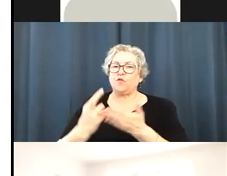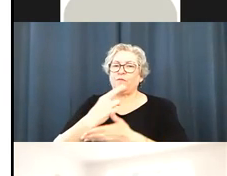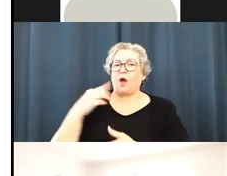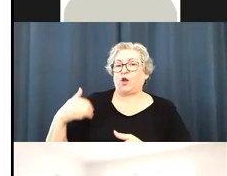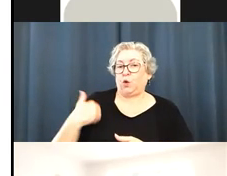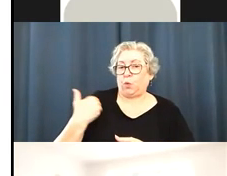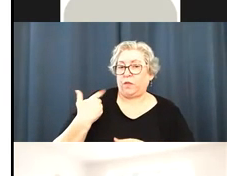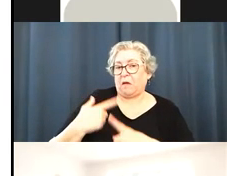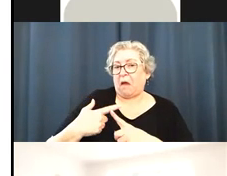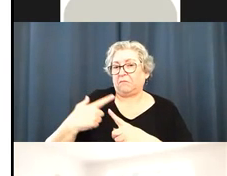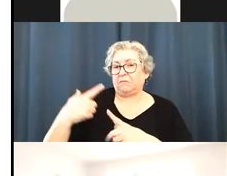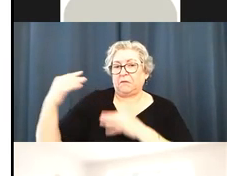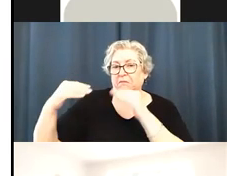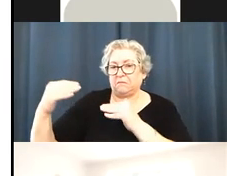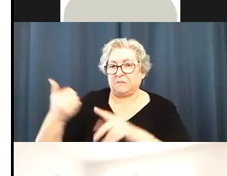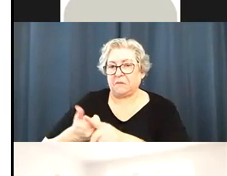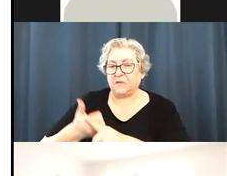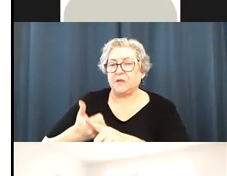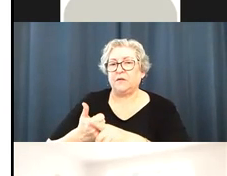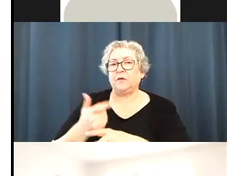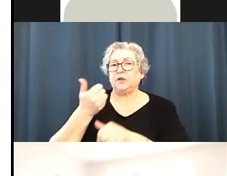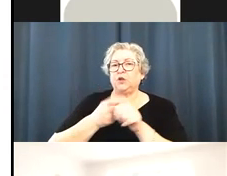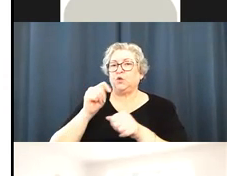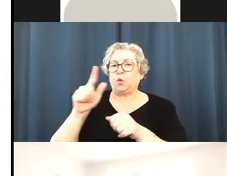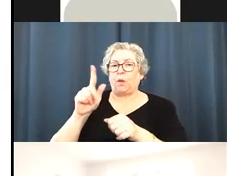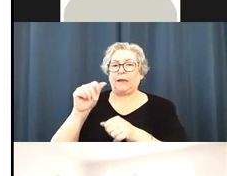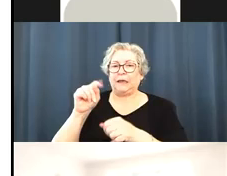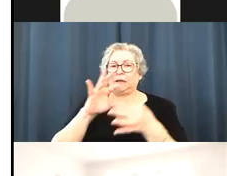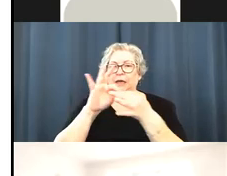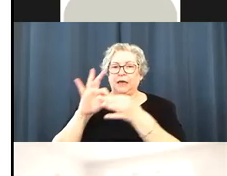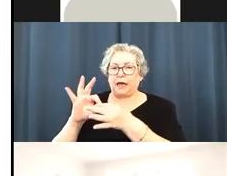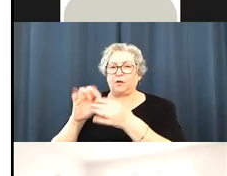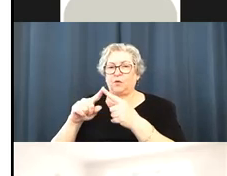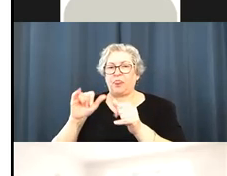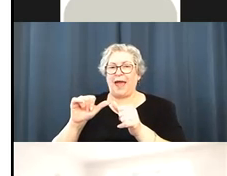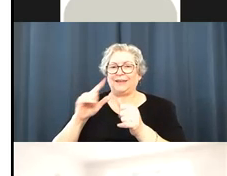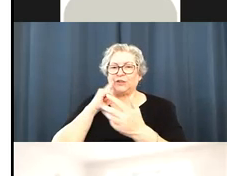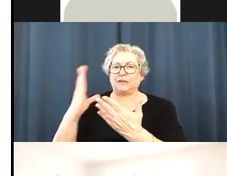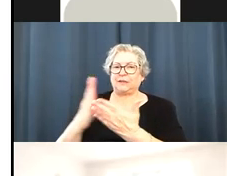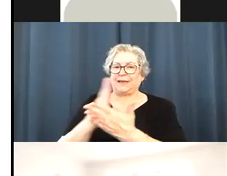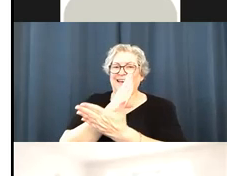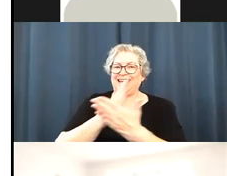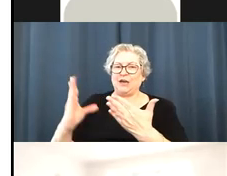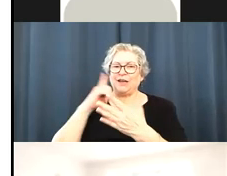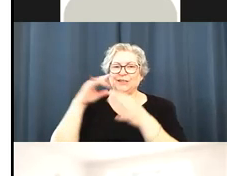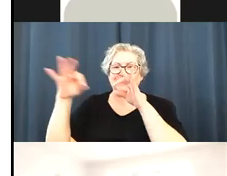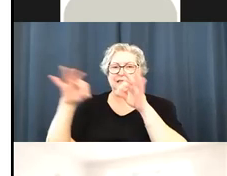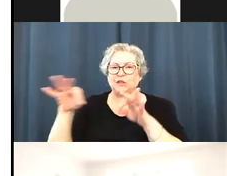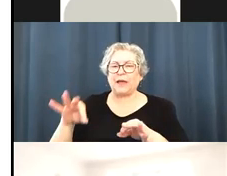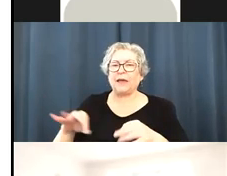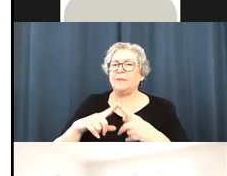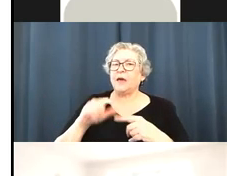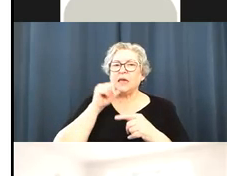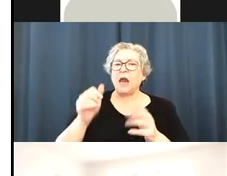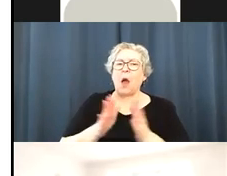young adults. Okay, and each toolkit connects to that continuum that we discussed already, but it is not a book